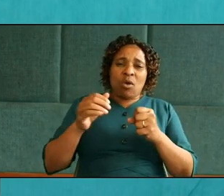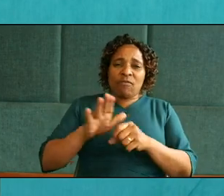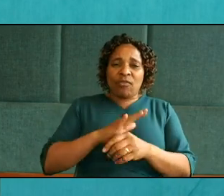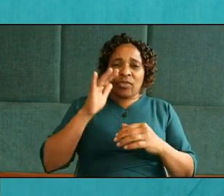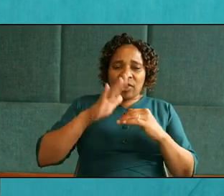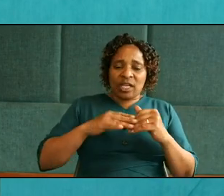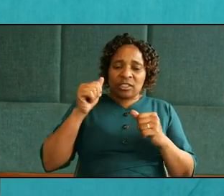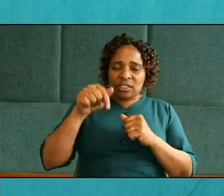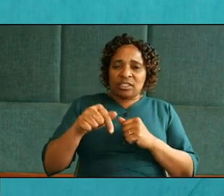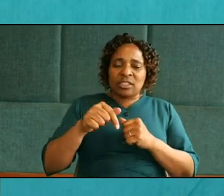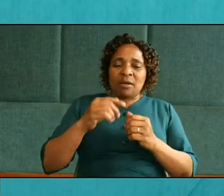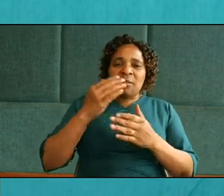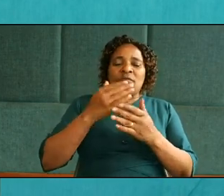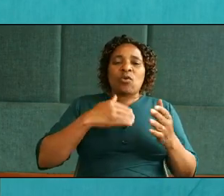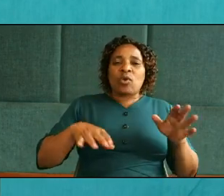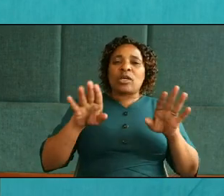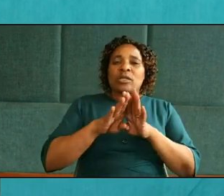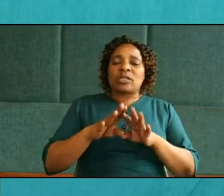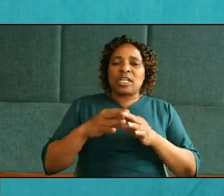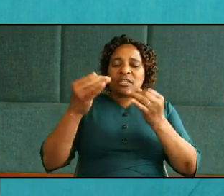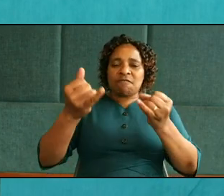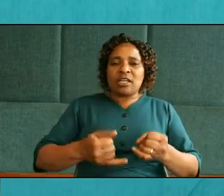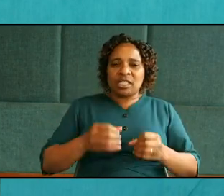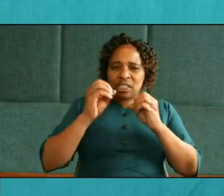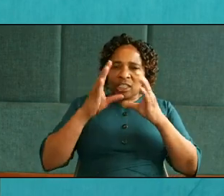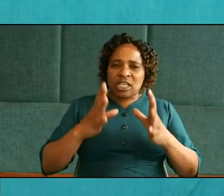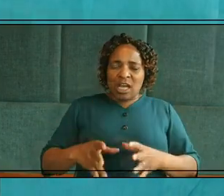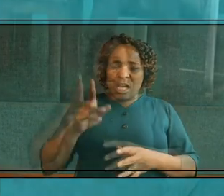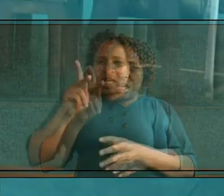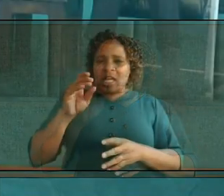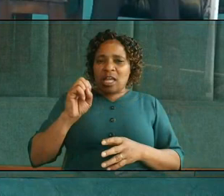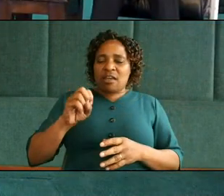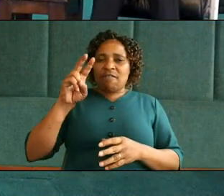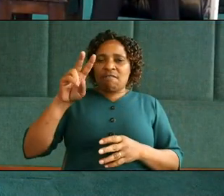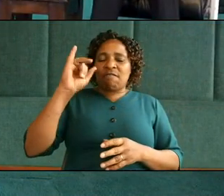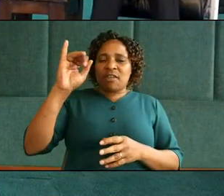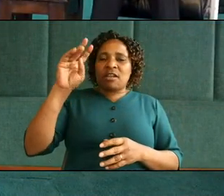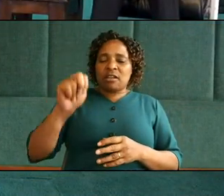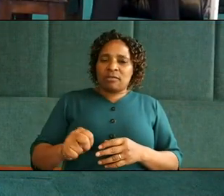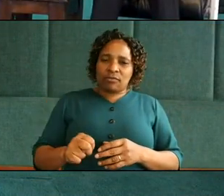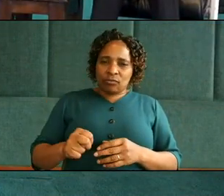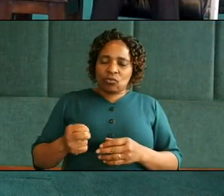just before we close, I'd like to invite Chair Kevin to give some closing remarks.